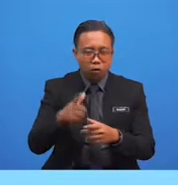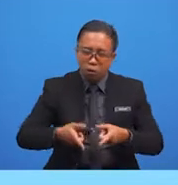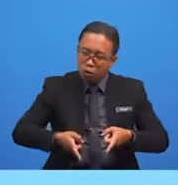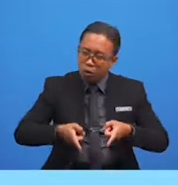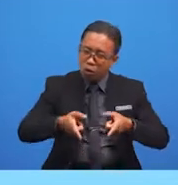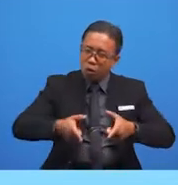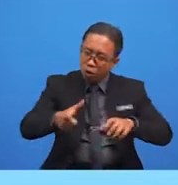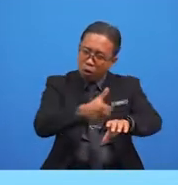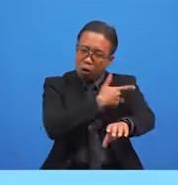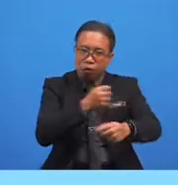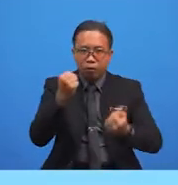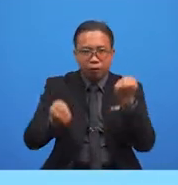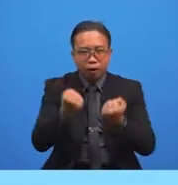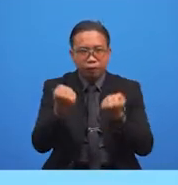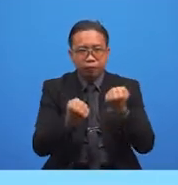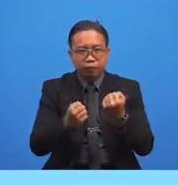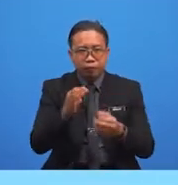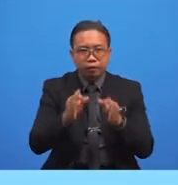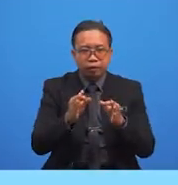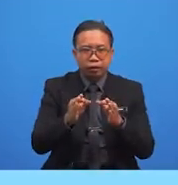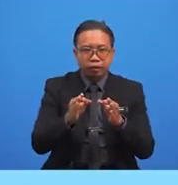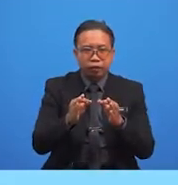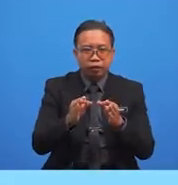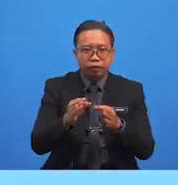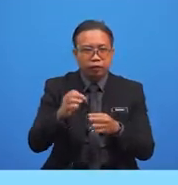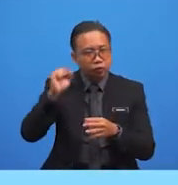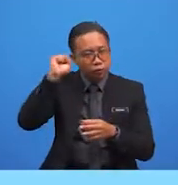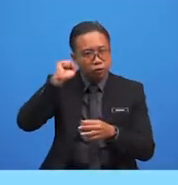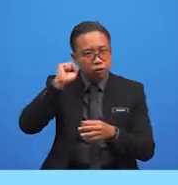long drive. If Sheila rings,